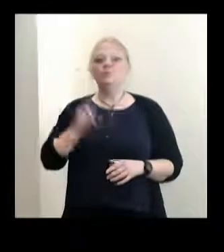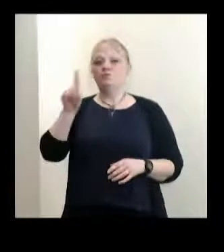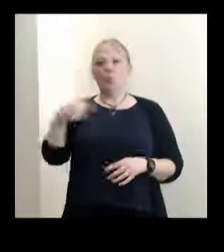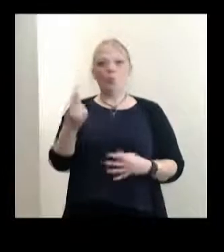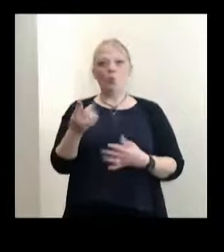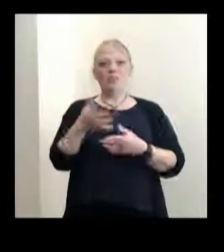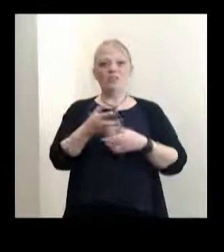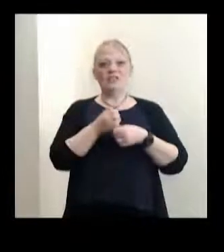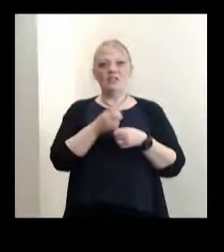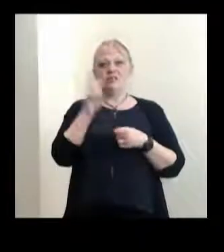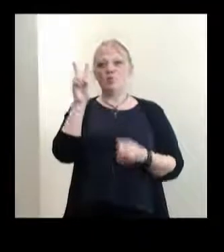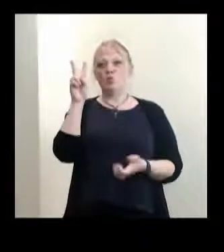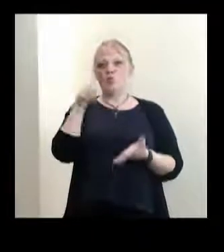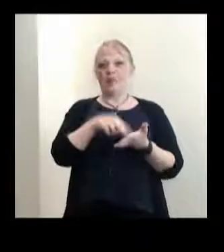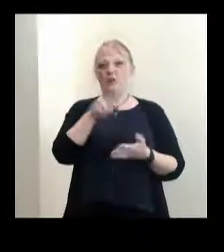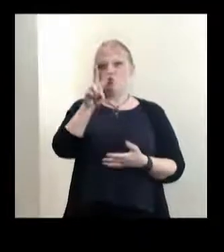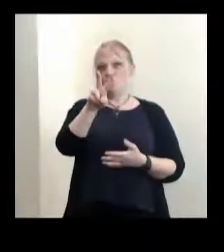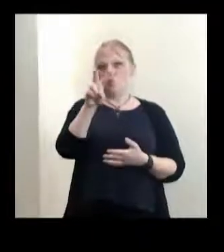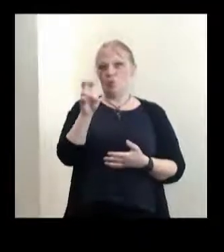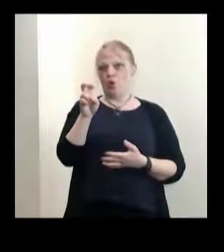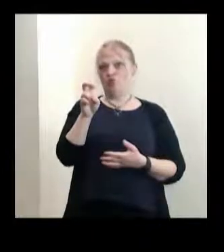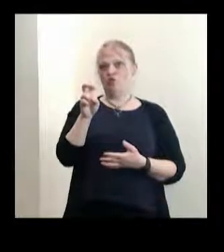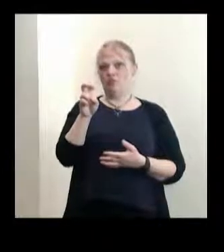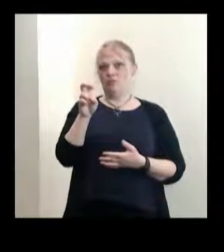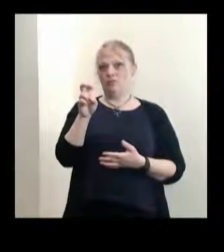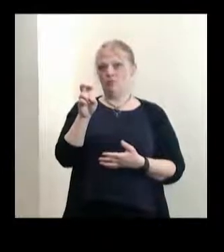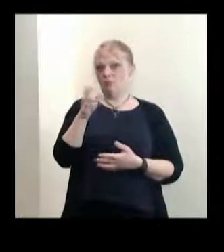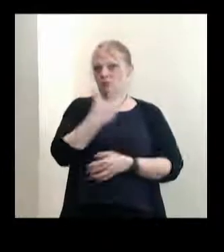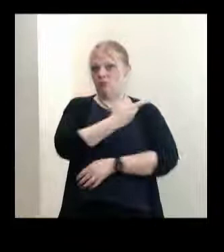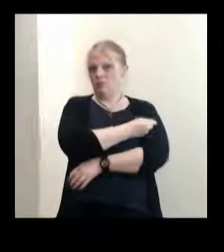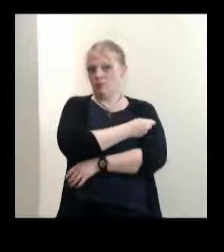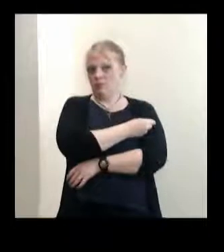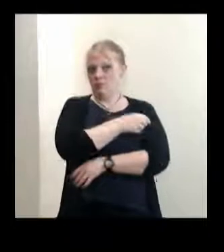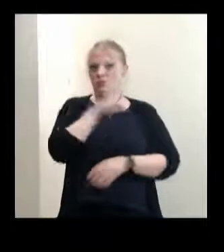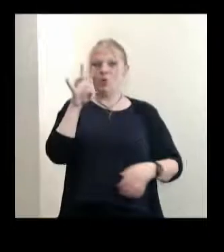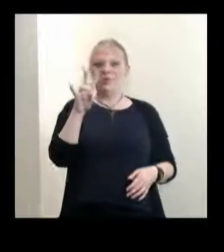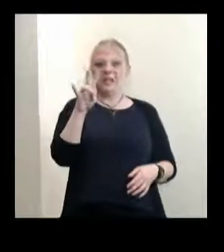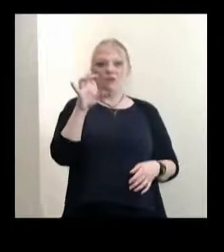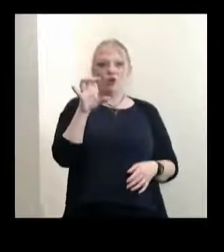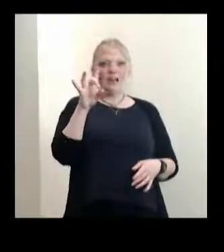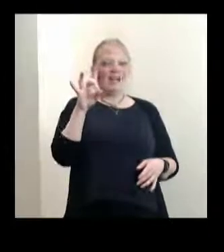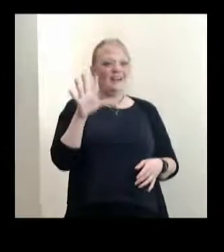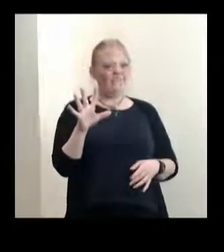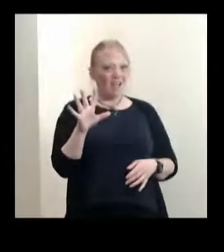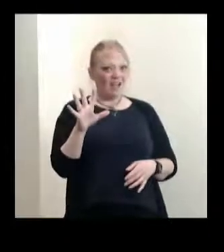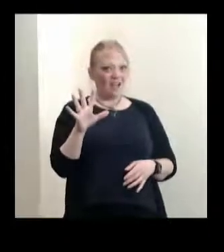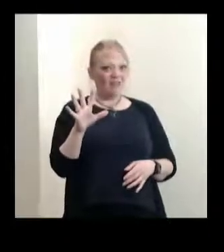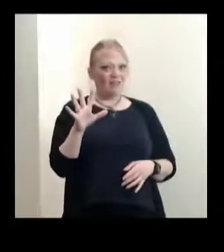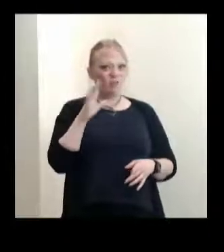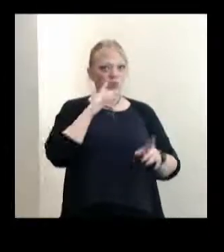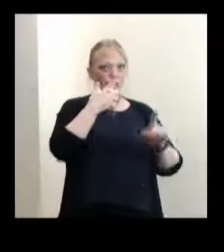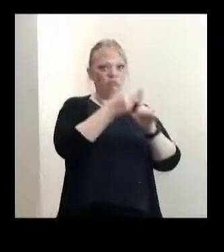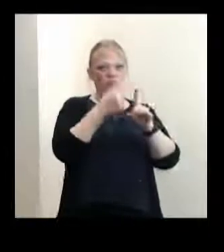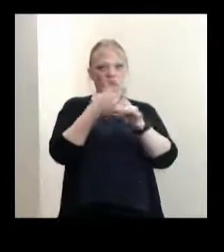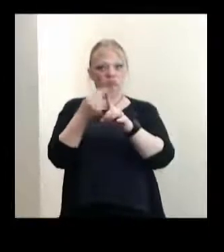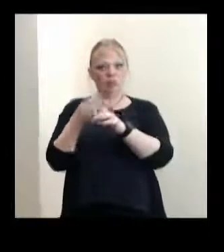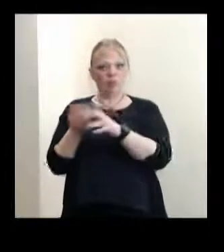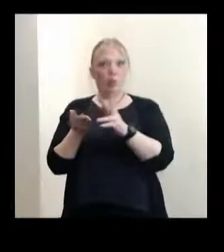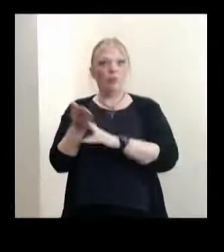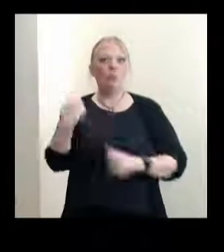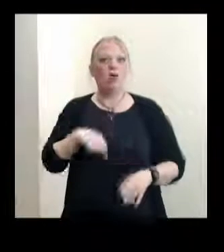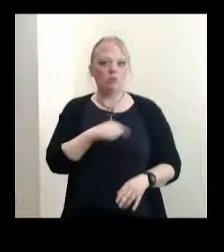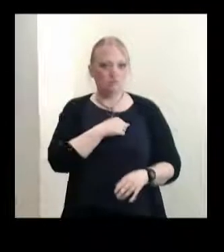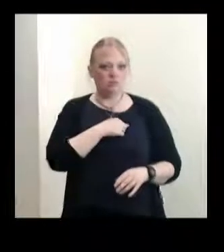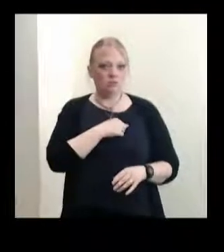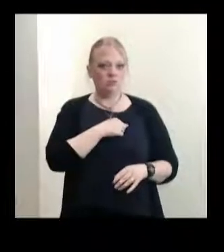received 2,200 doses, of which 785 were administered by us in